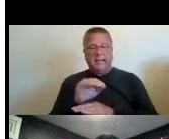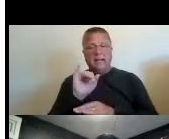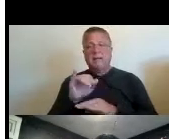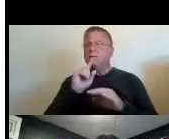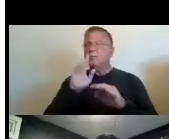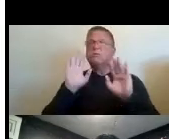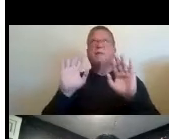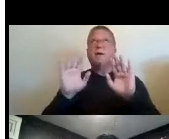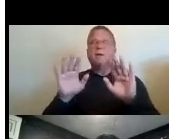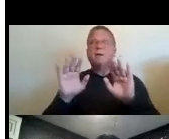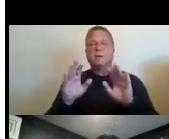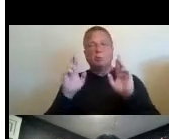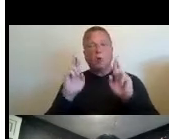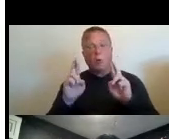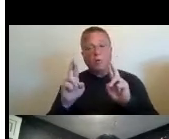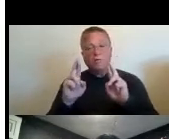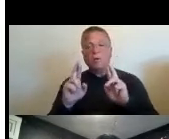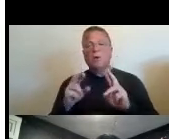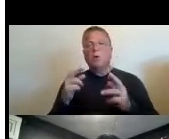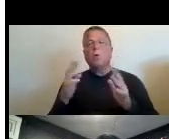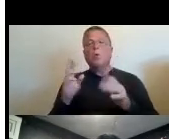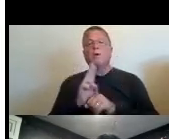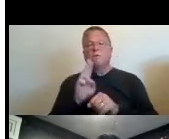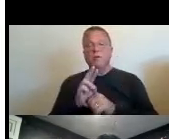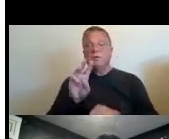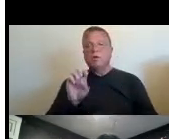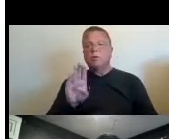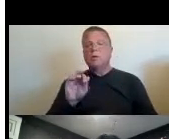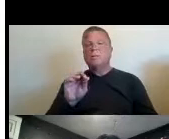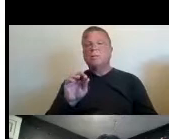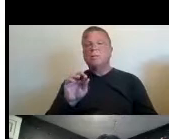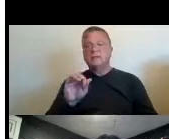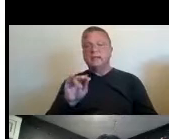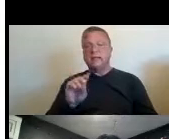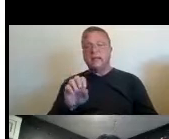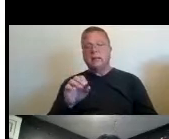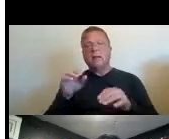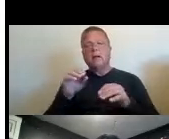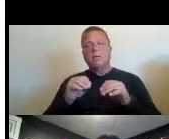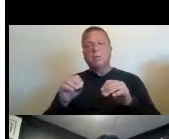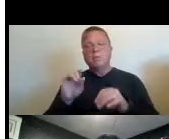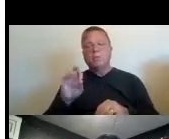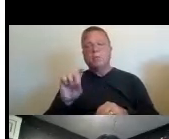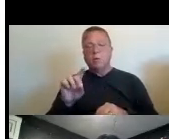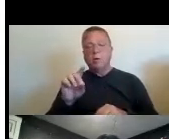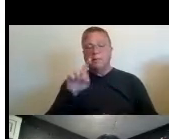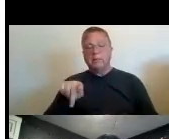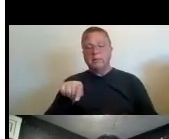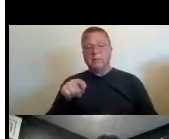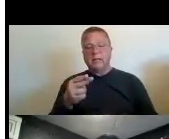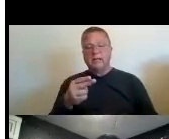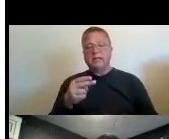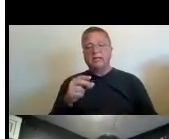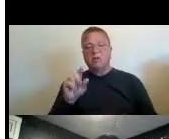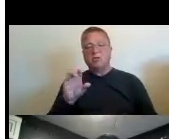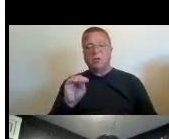fabulous. That's what we're hoping for. We have used our website, moveforwardpgh.org, different surveys. We're actually posting flyers.